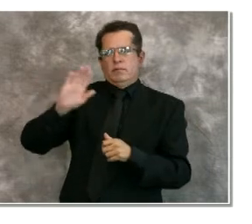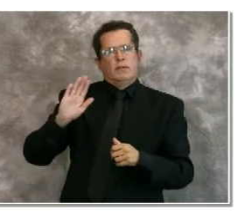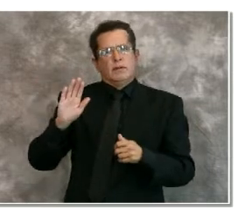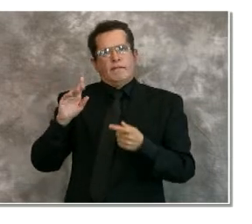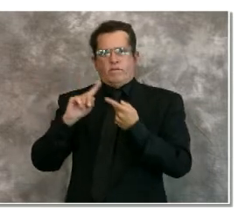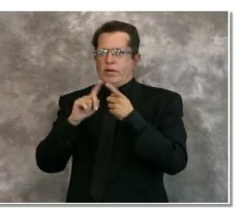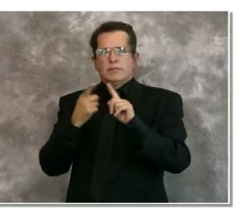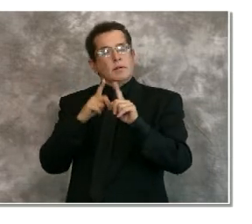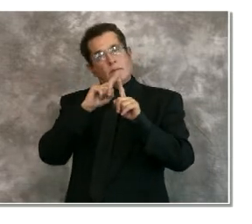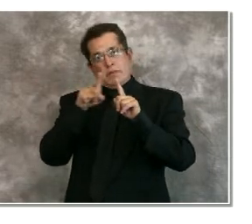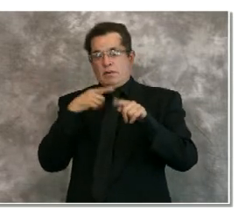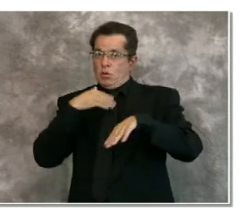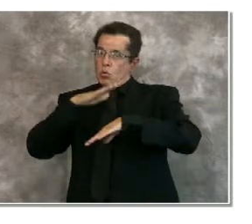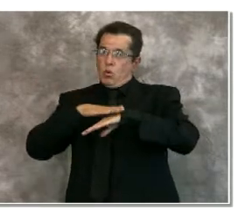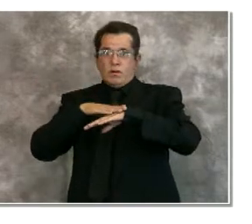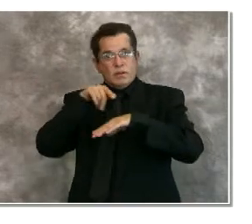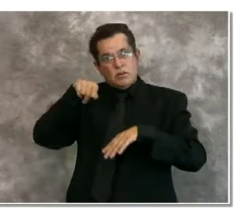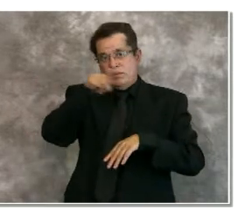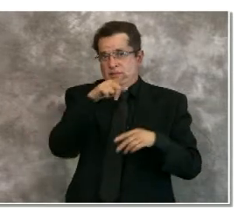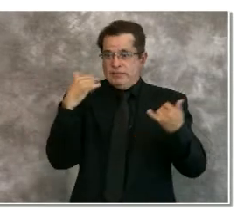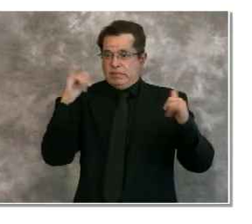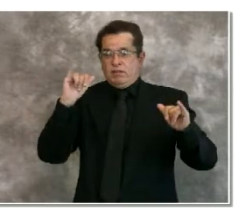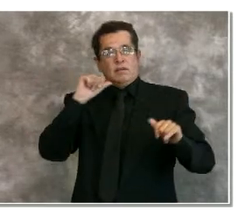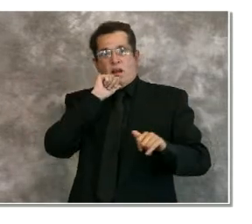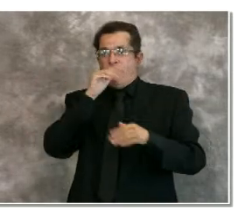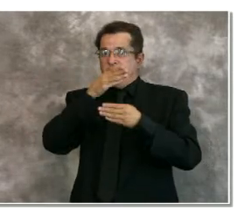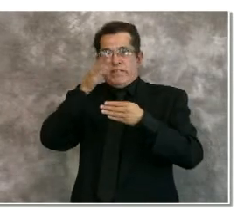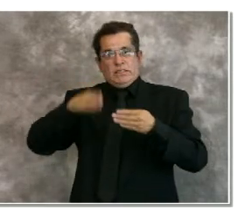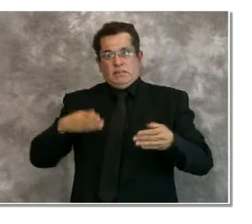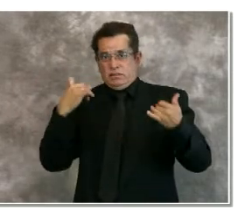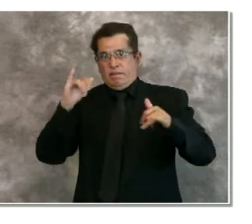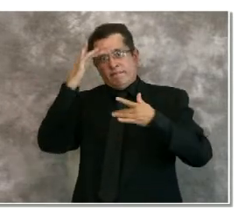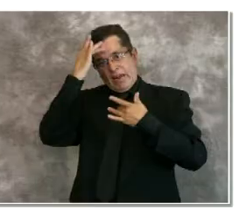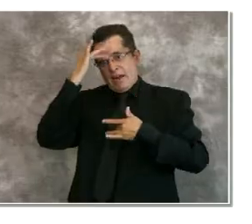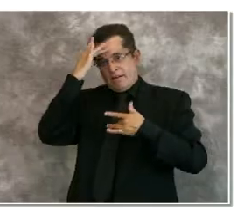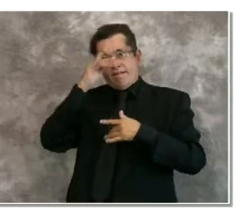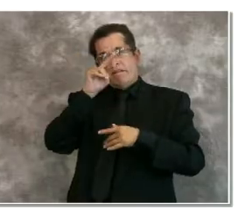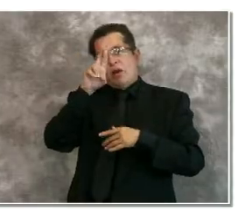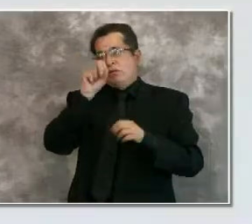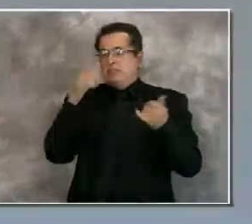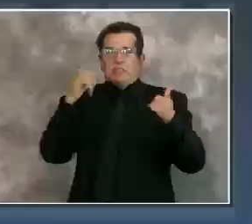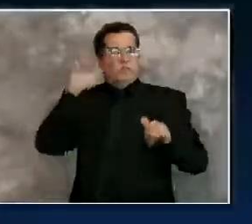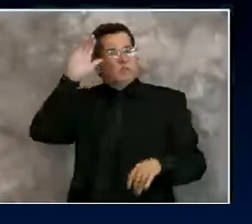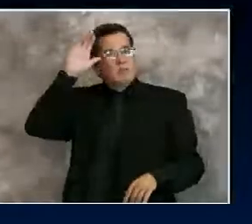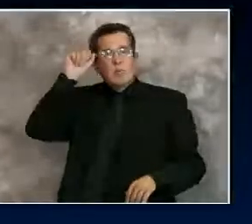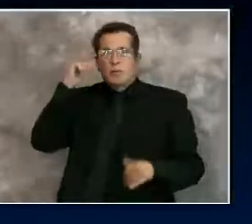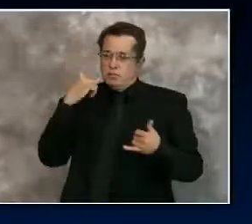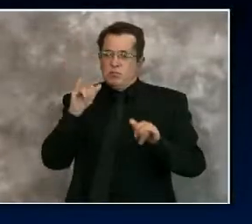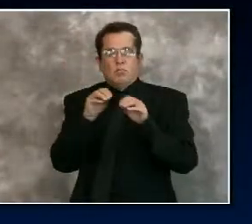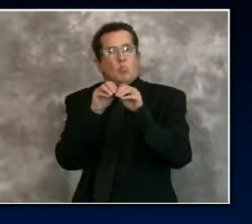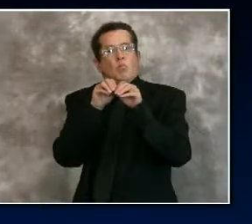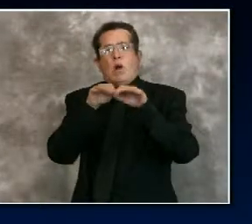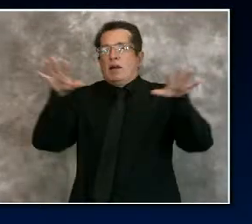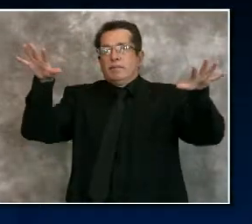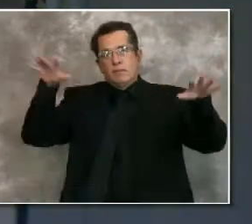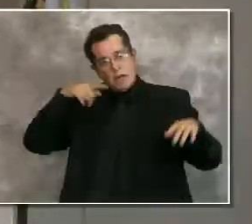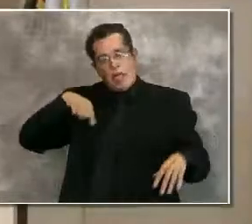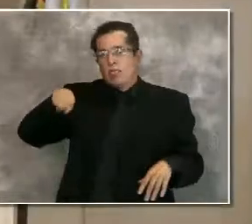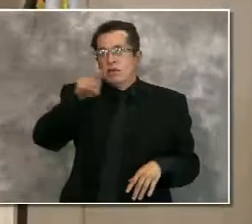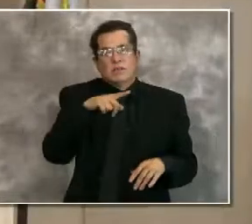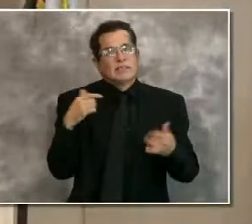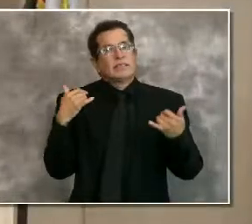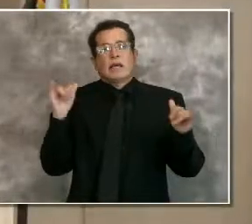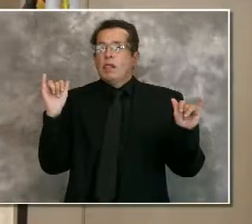fact is that the pandemic is not over. The virus is still pervasive in our communities, and it is